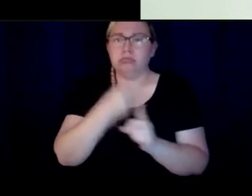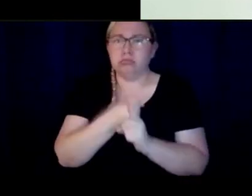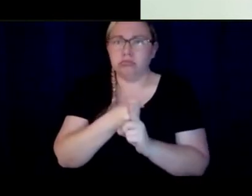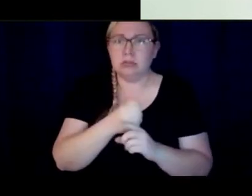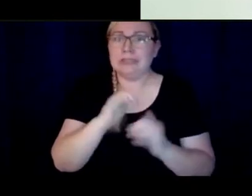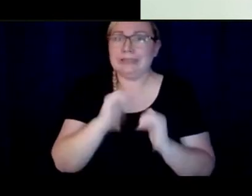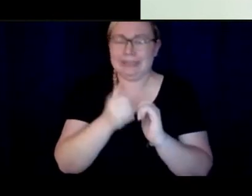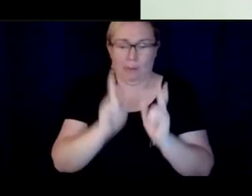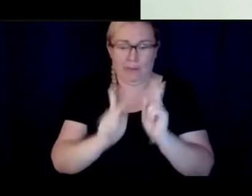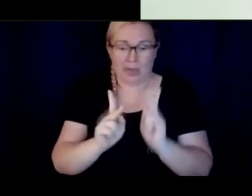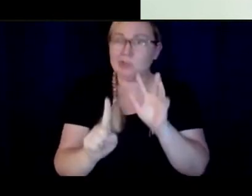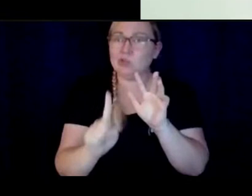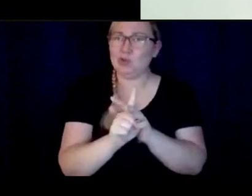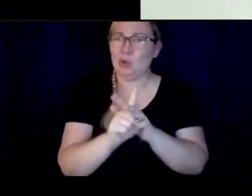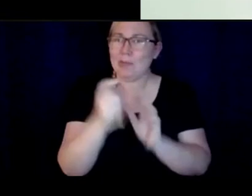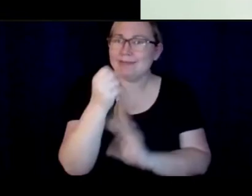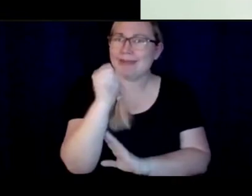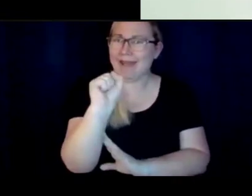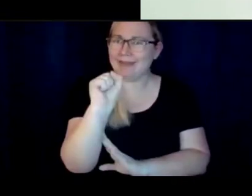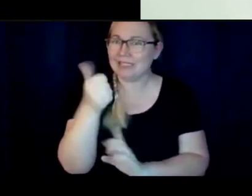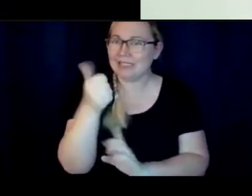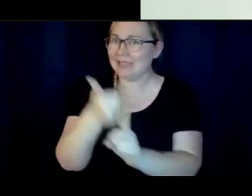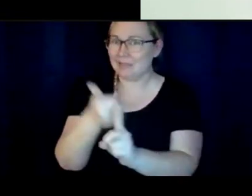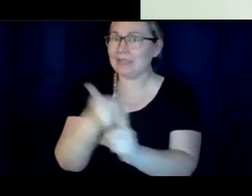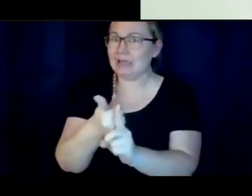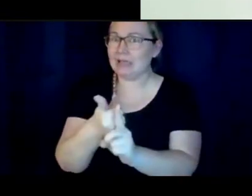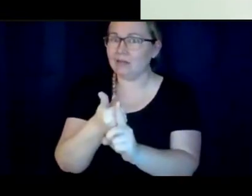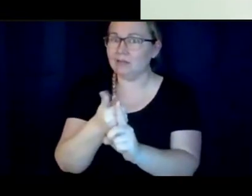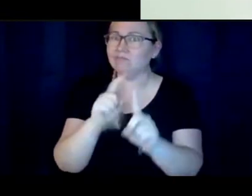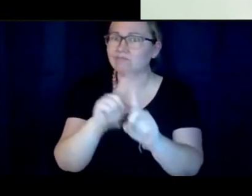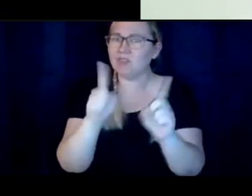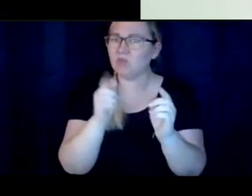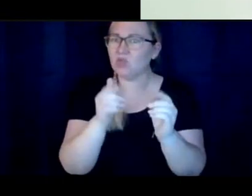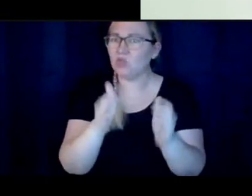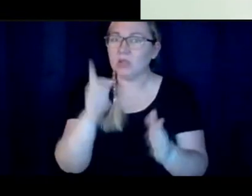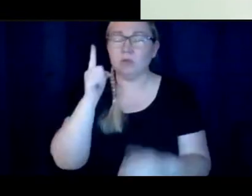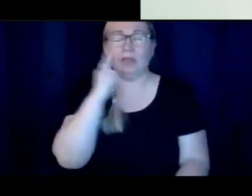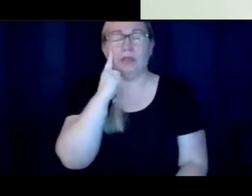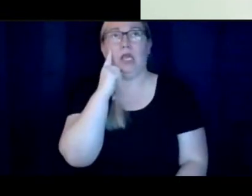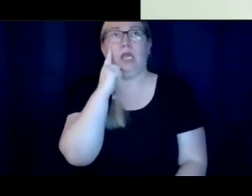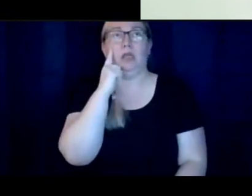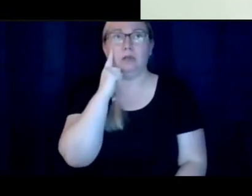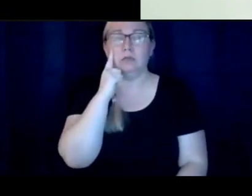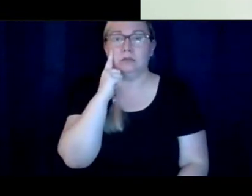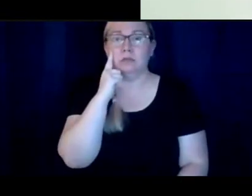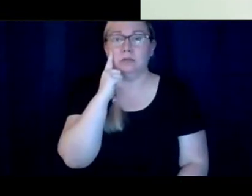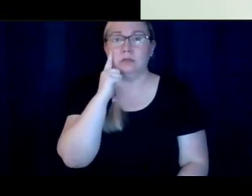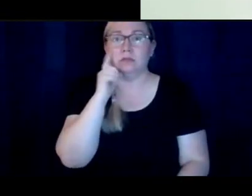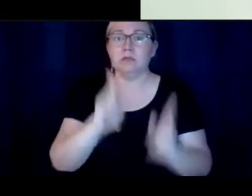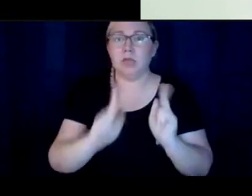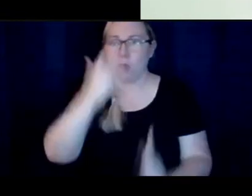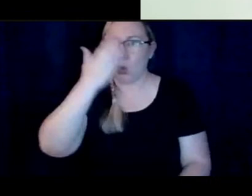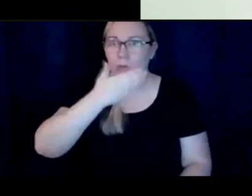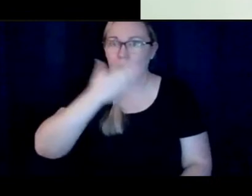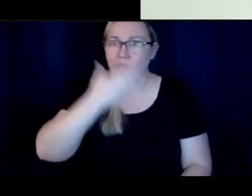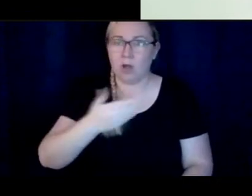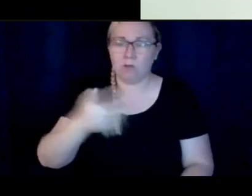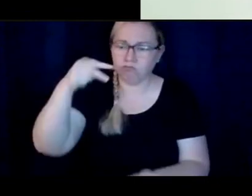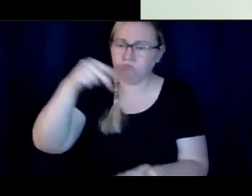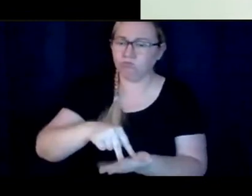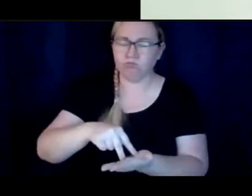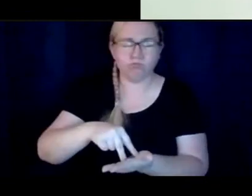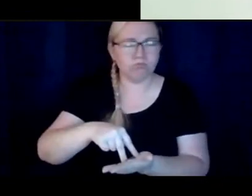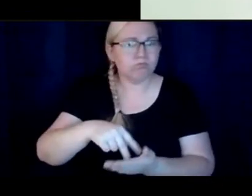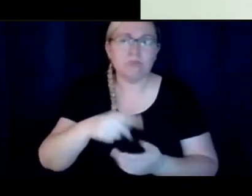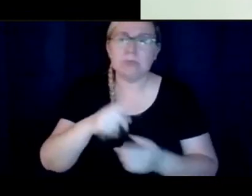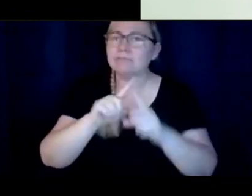how people show up as activists. And we often think of people in the forefront, but we all have a